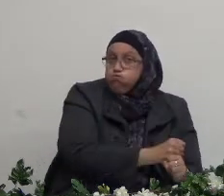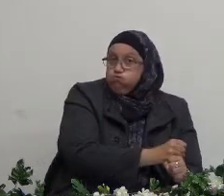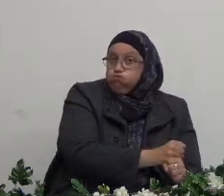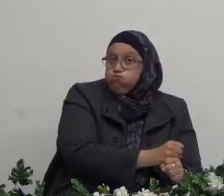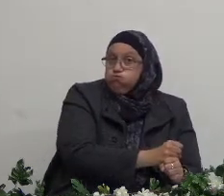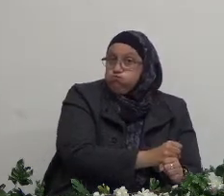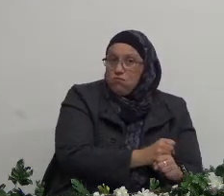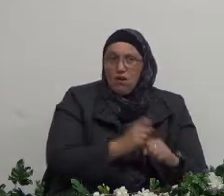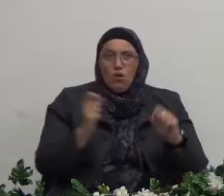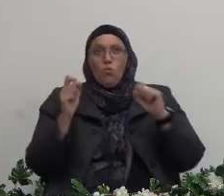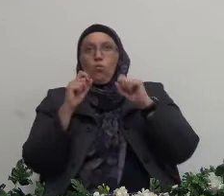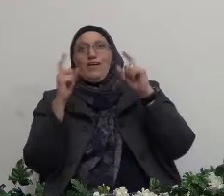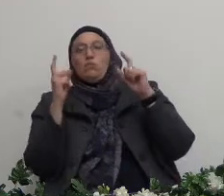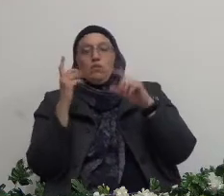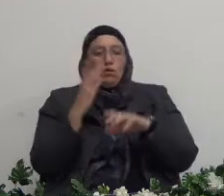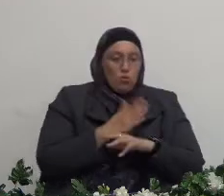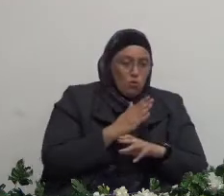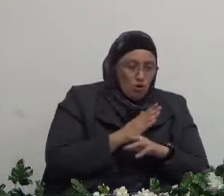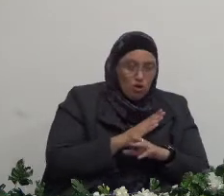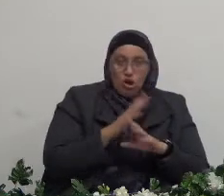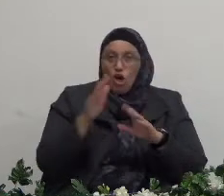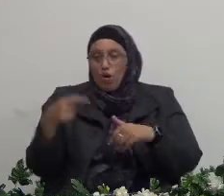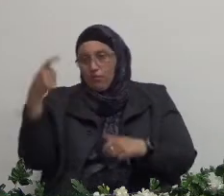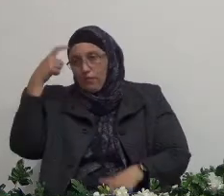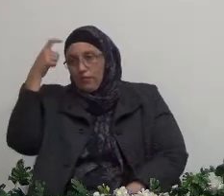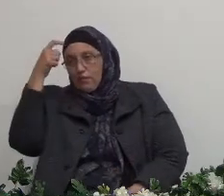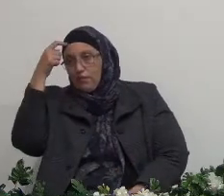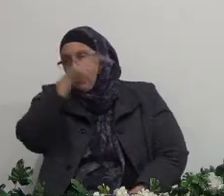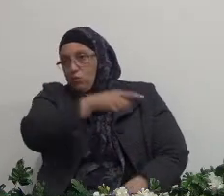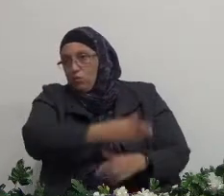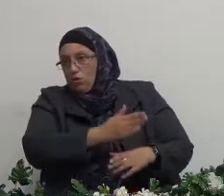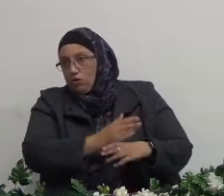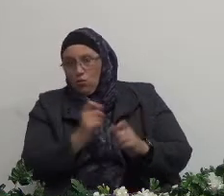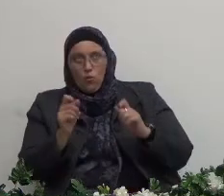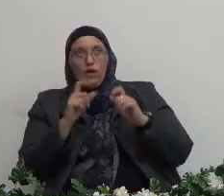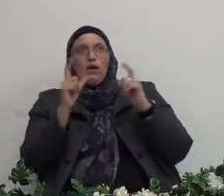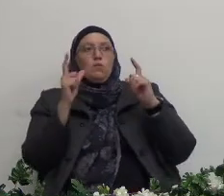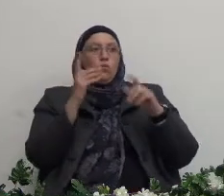come home, they're thinking about work, and their whole life, all they do, you know,